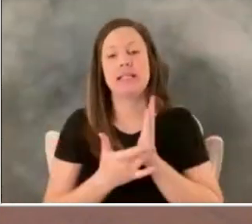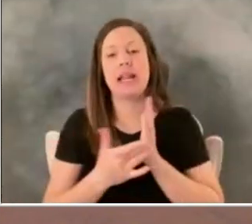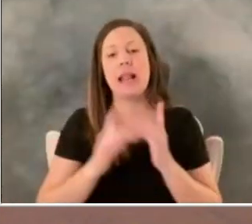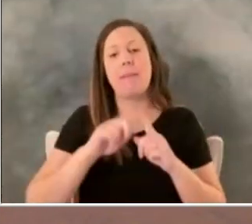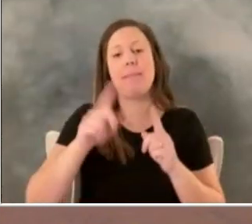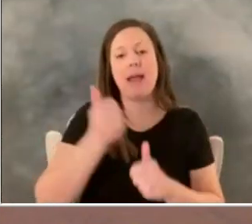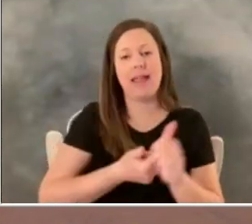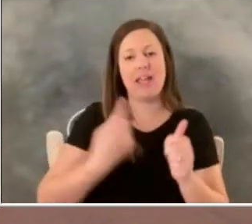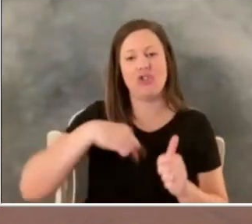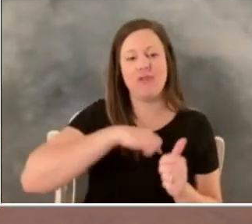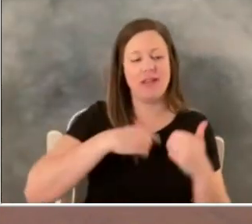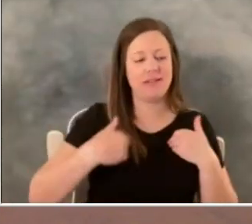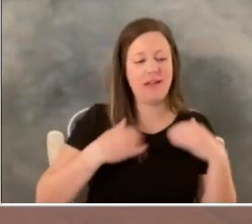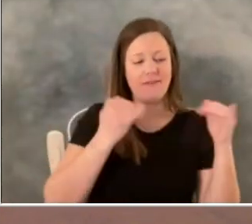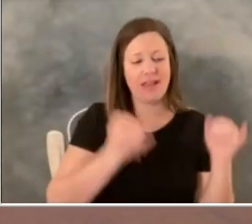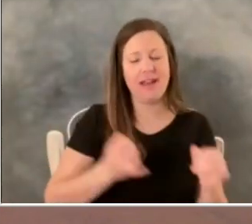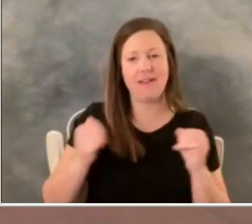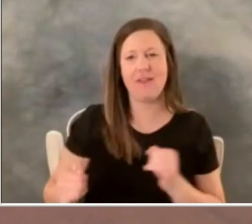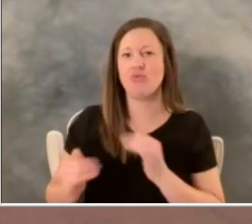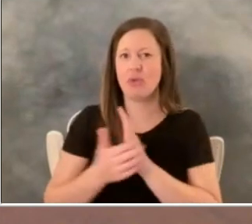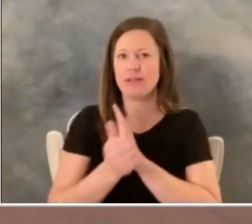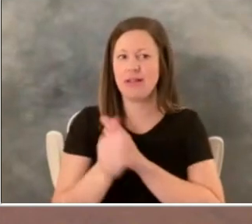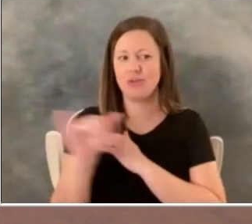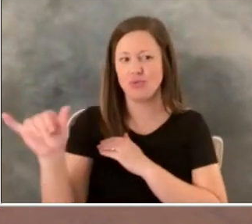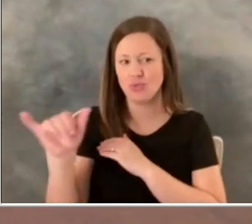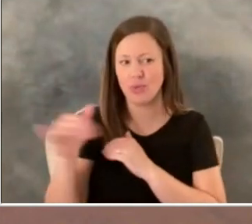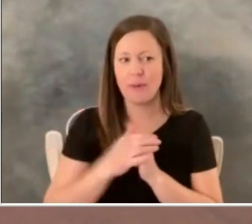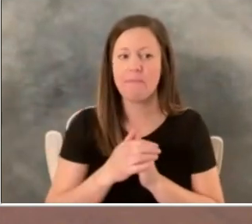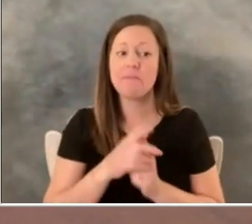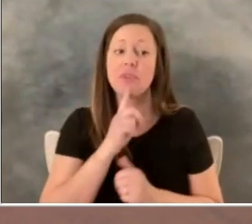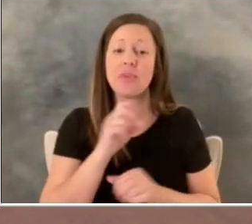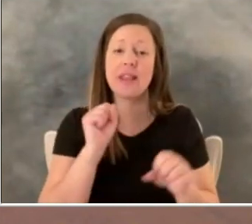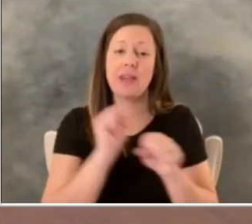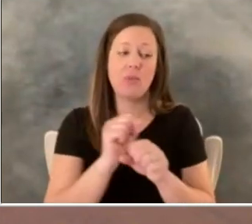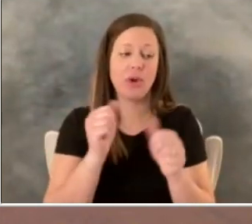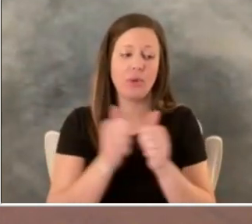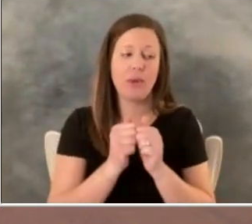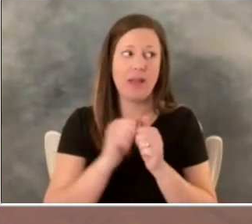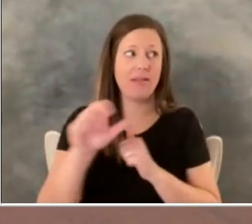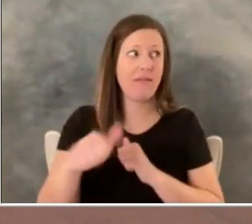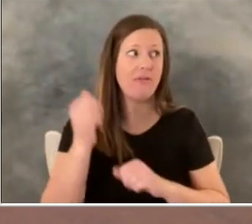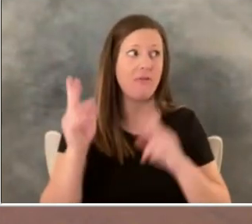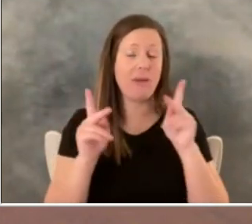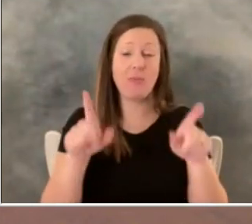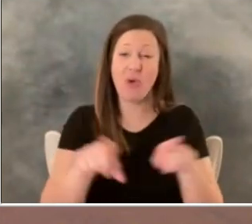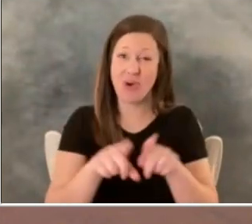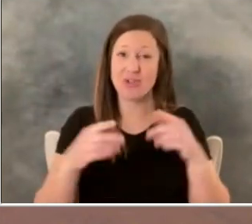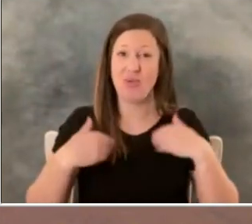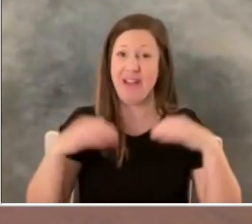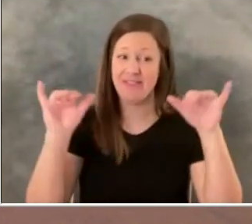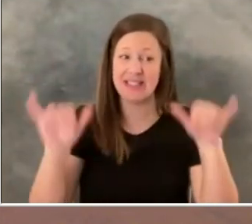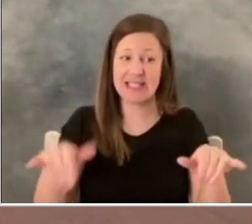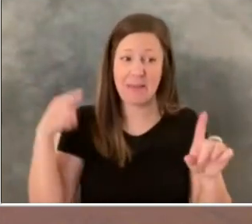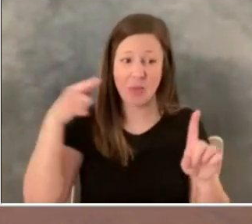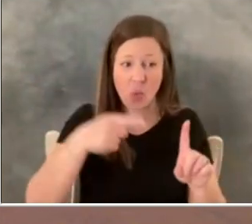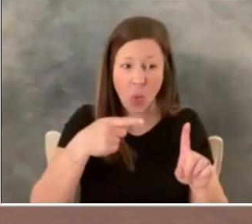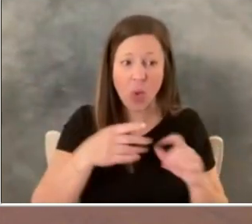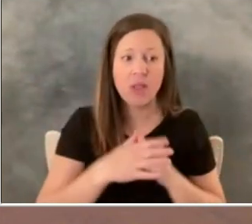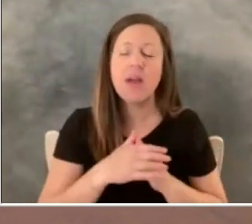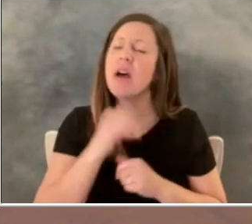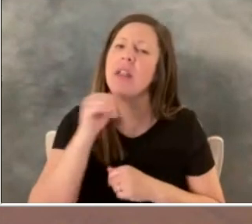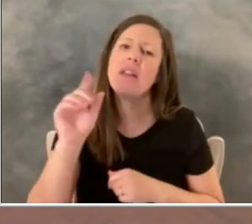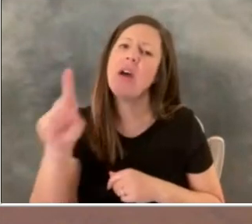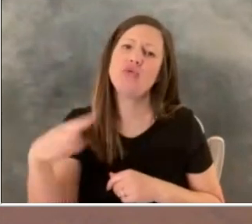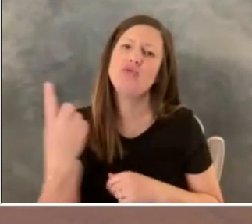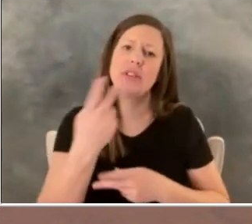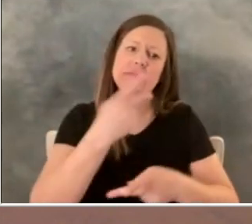an individual skill set. And to work with others who also share the same goal as you of not just taking